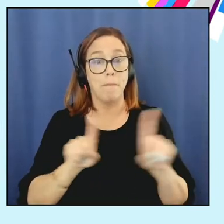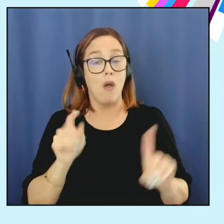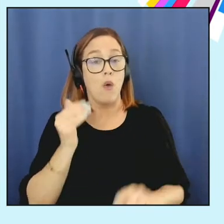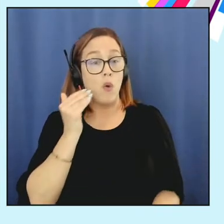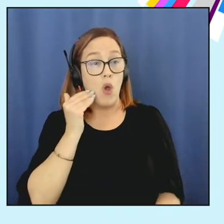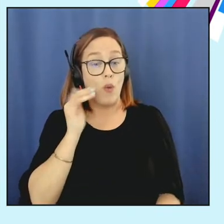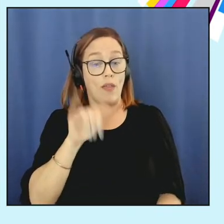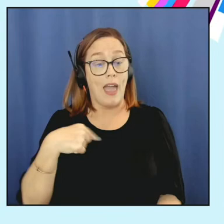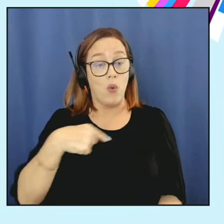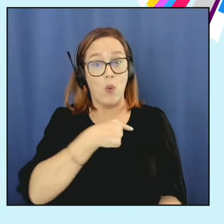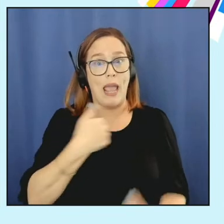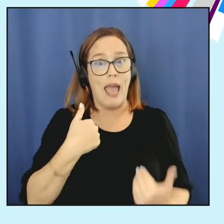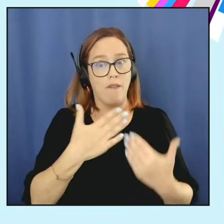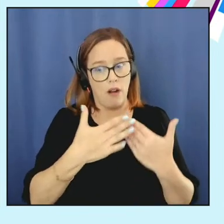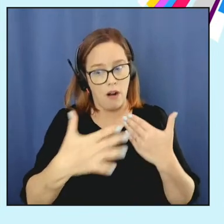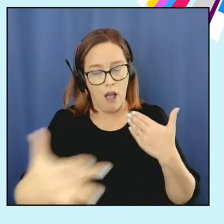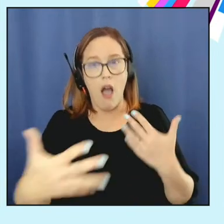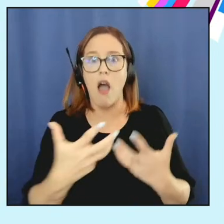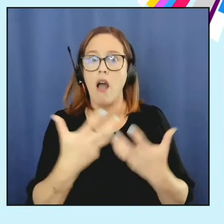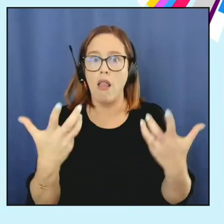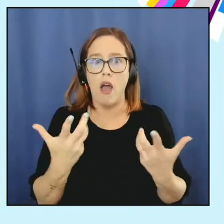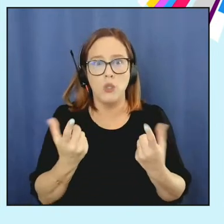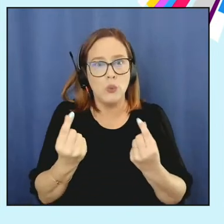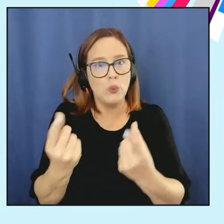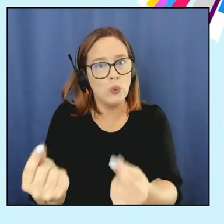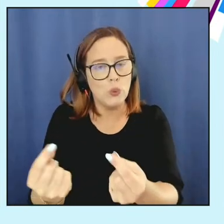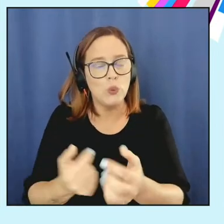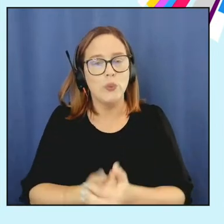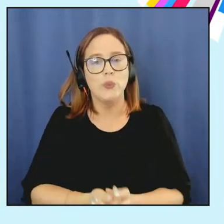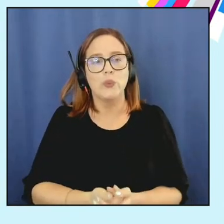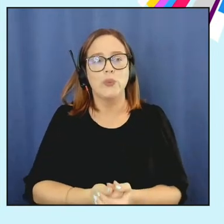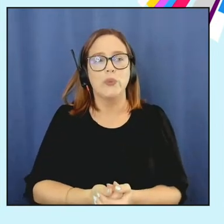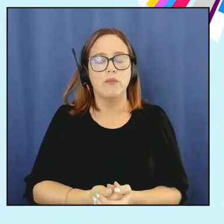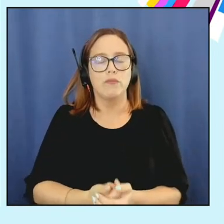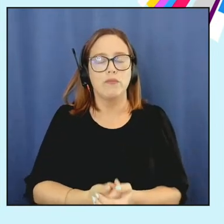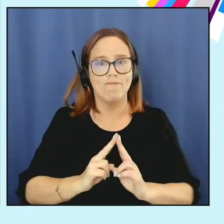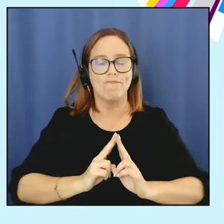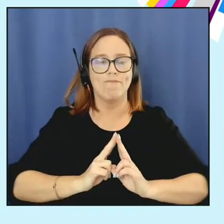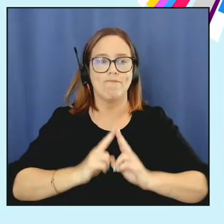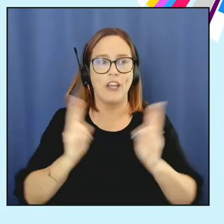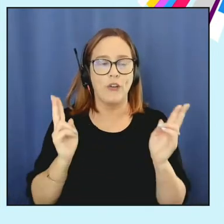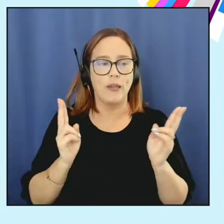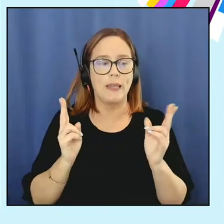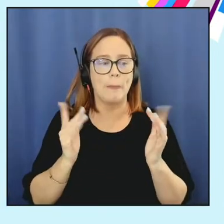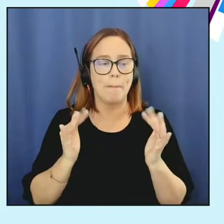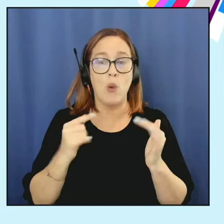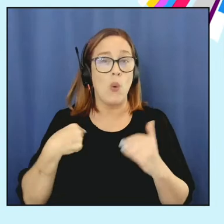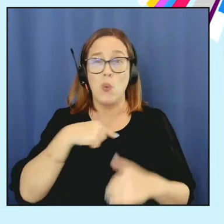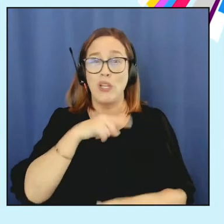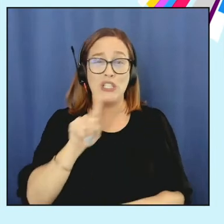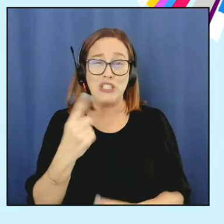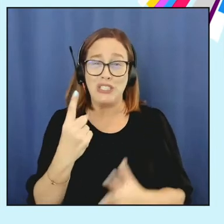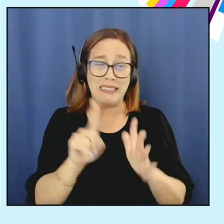got a long way to go, and that there's a very, and we're not, we've only just started.